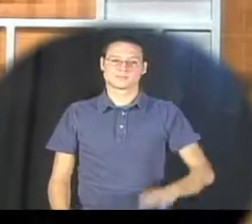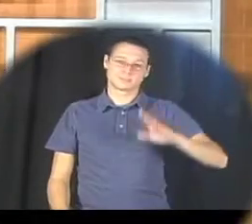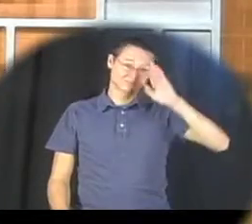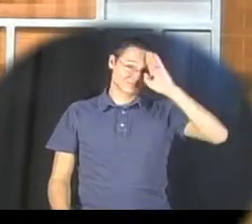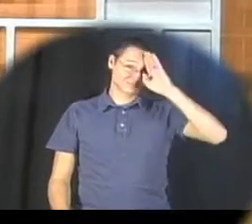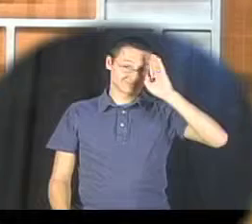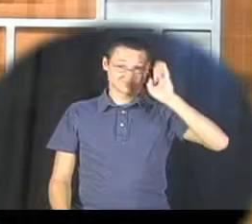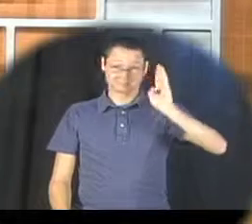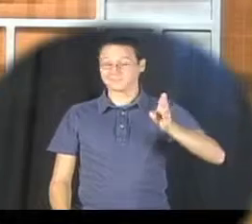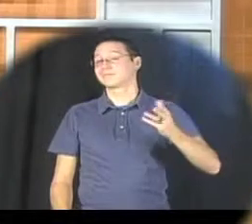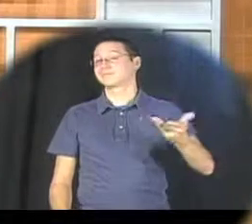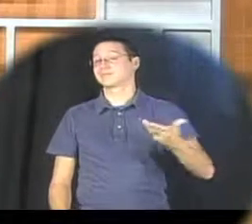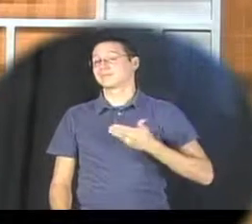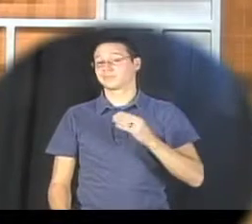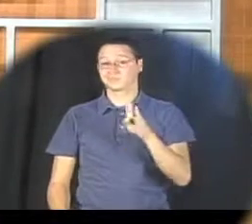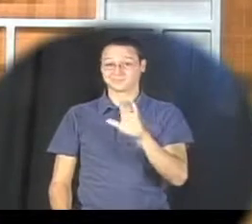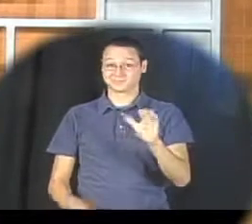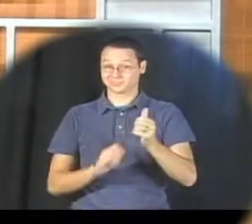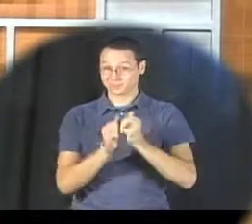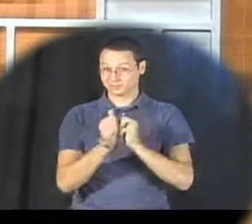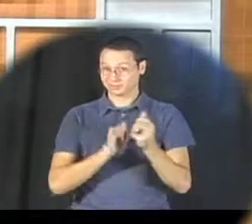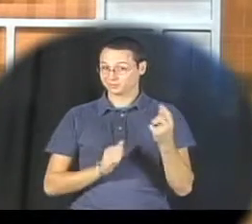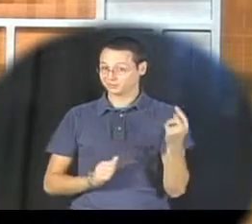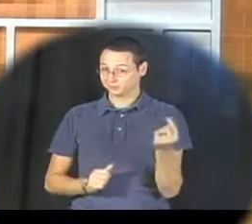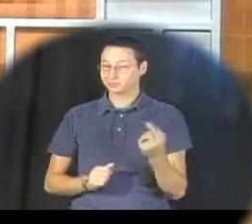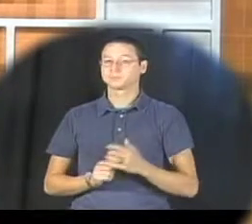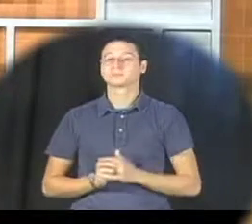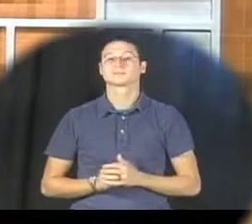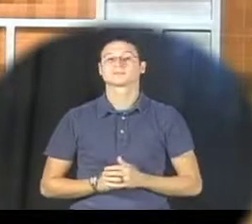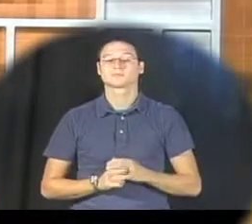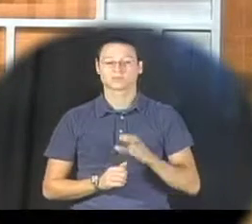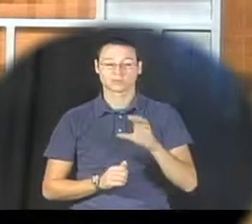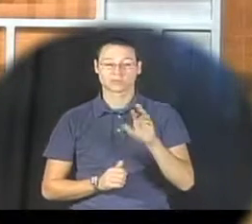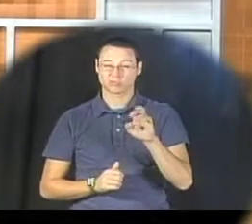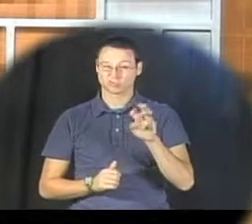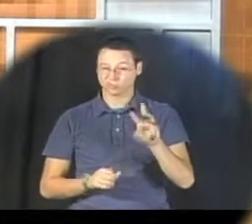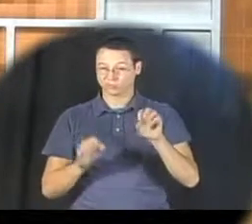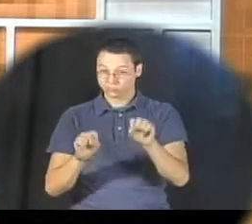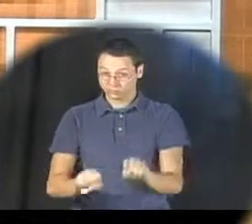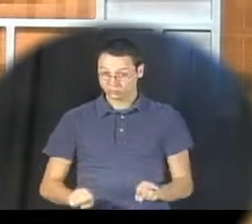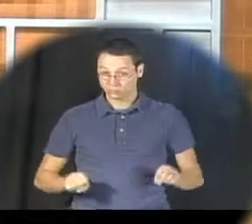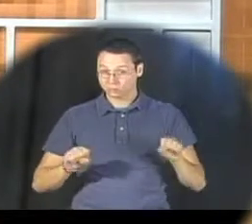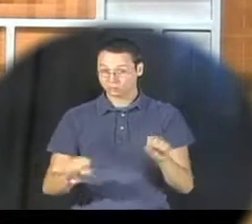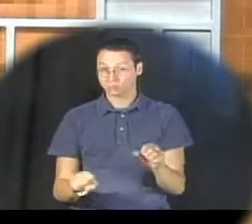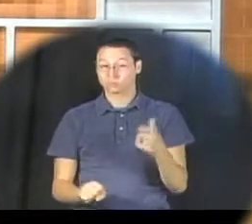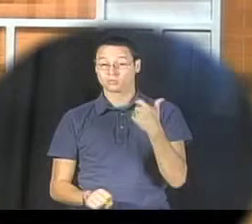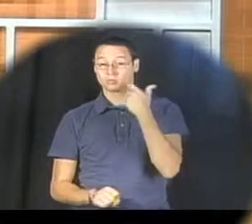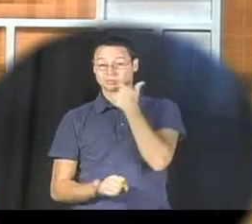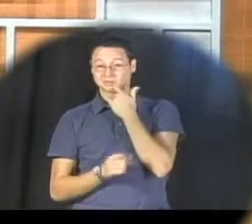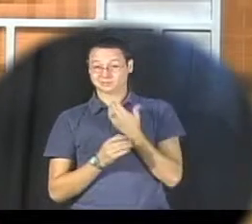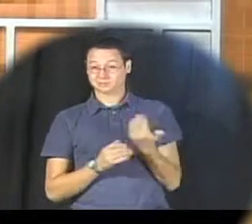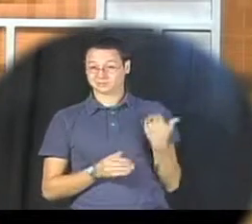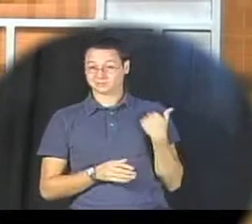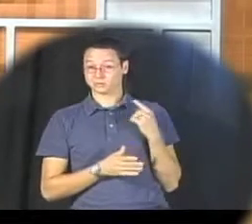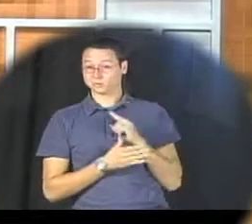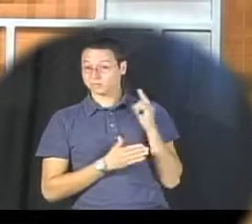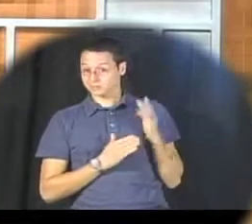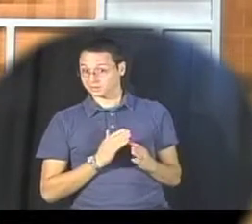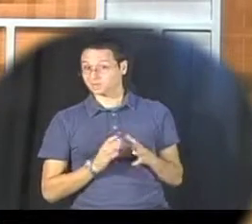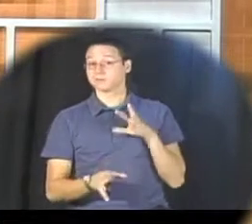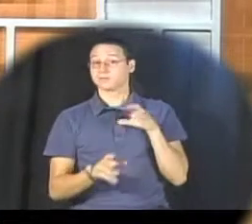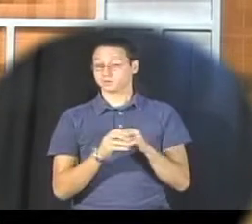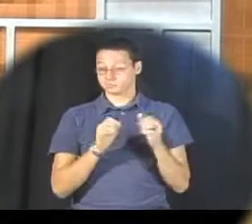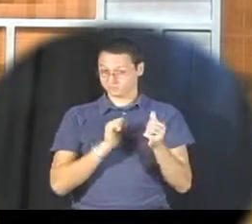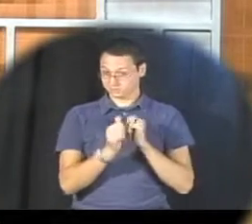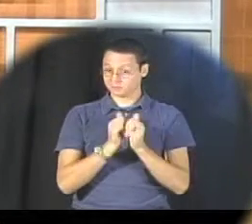Howdy, Braves, and welcome to BBC Sports Tuesday. Boone crew participated in the Halloween Regatta last weekend. Our novice men defeated